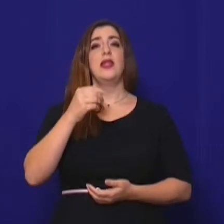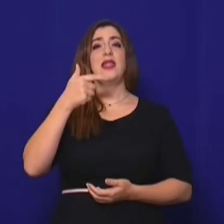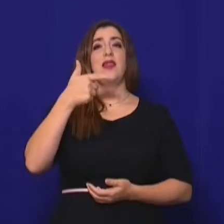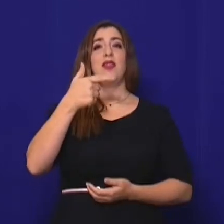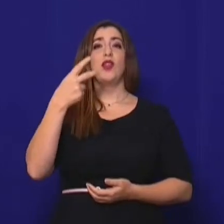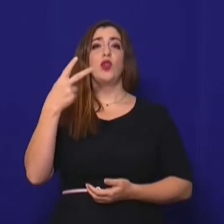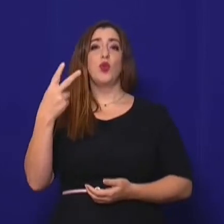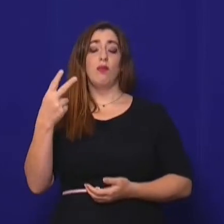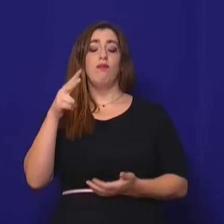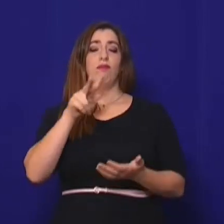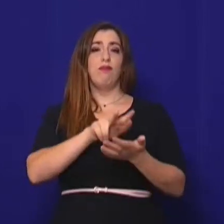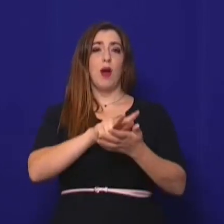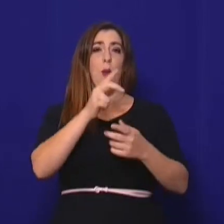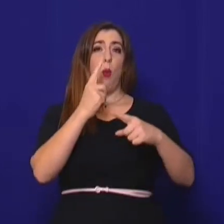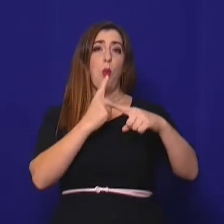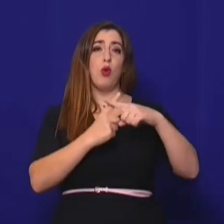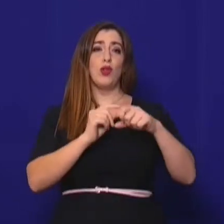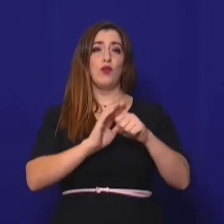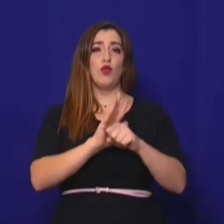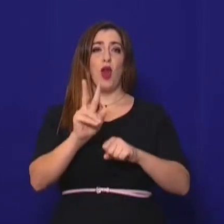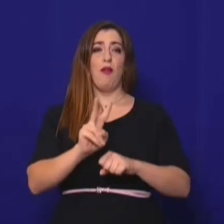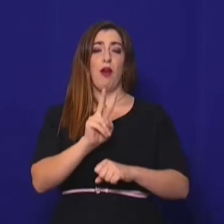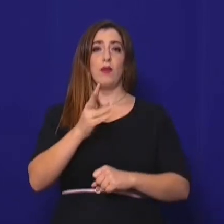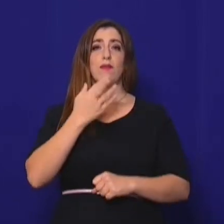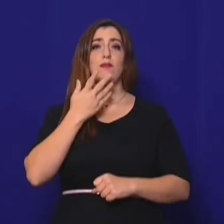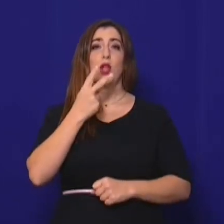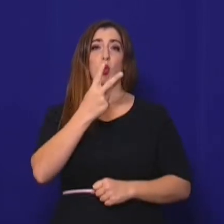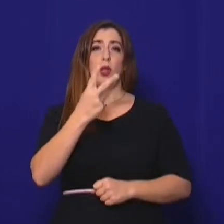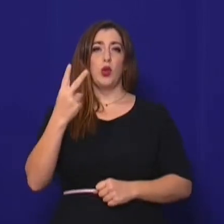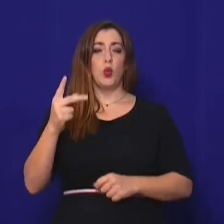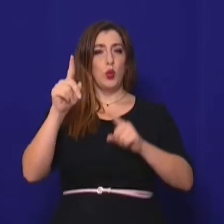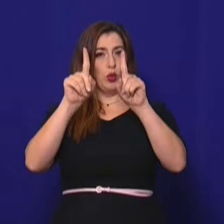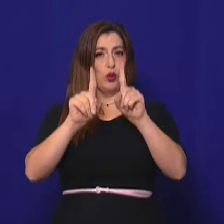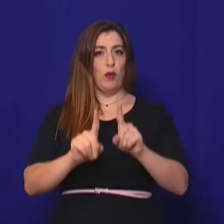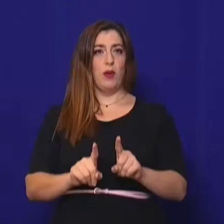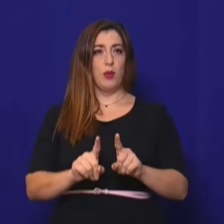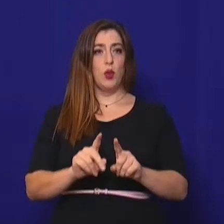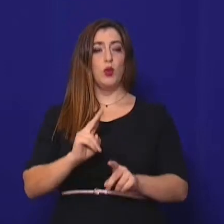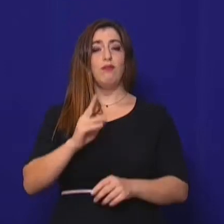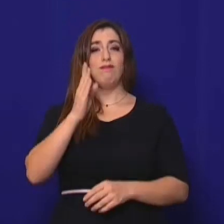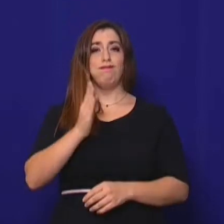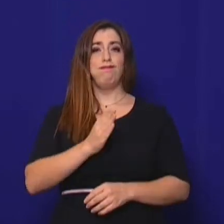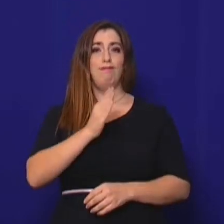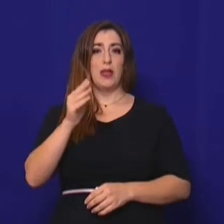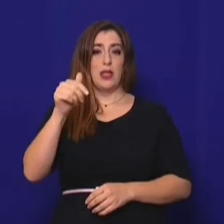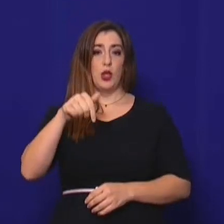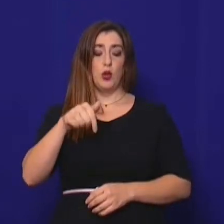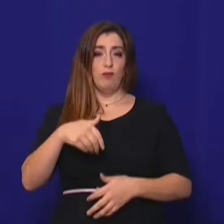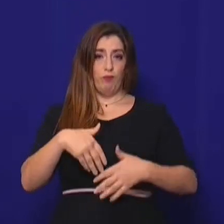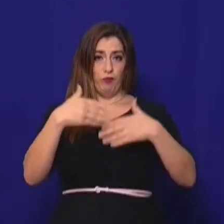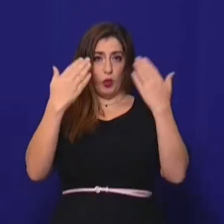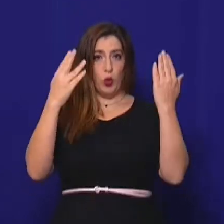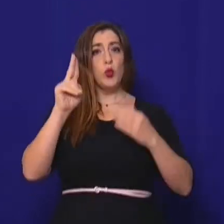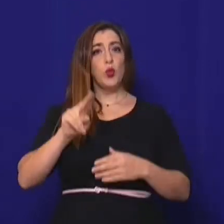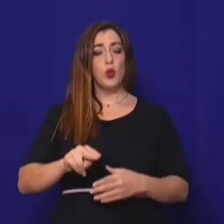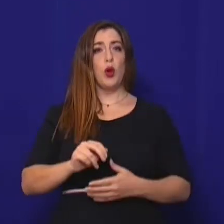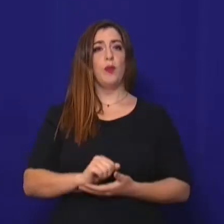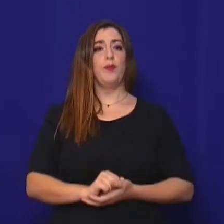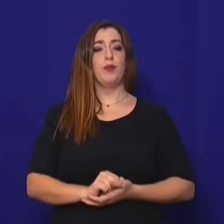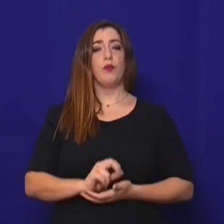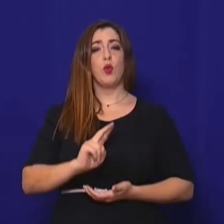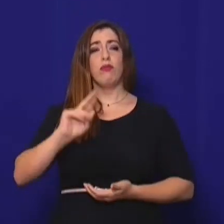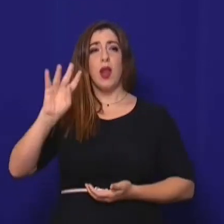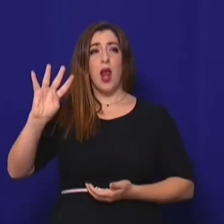pożittiv għal COVID-19 fit-22 ta' Novembru, miet iktar kmieni llum fl-isptar Mater Dei, u